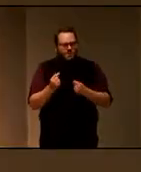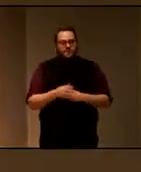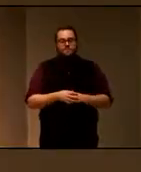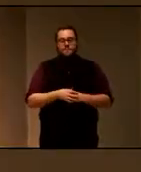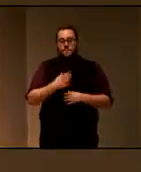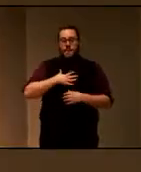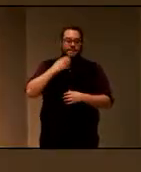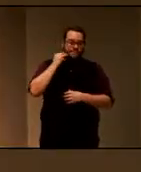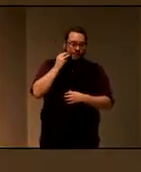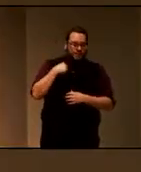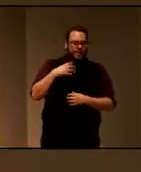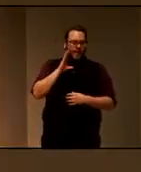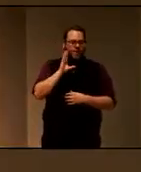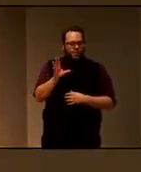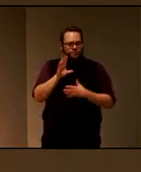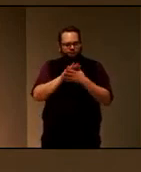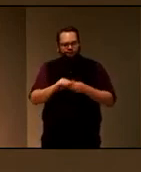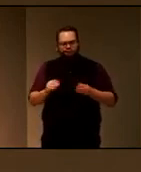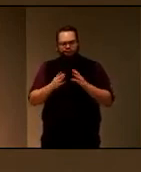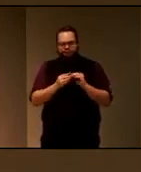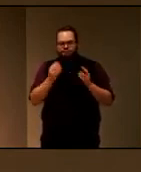experiences. Some thoughts